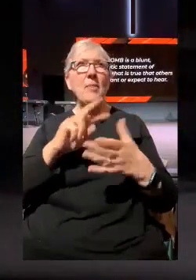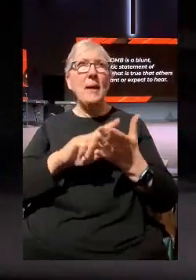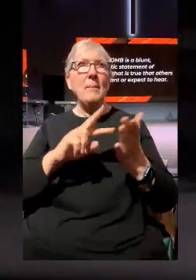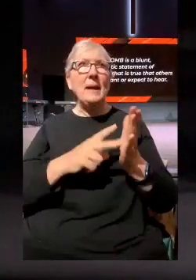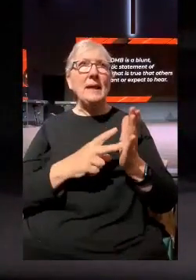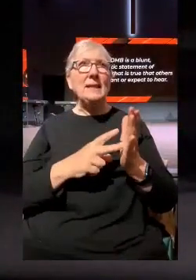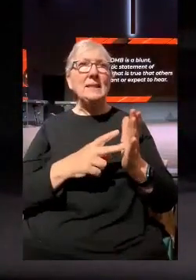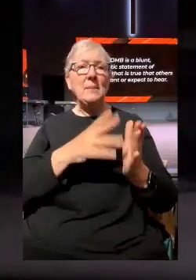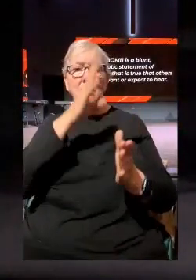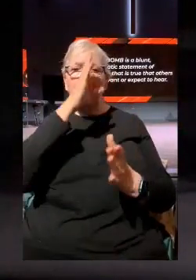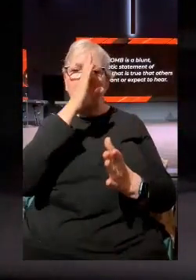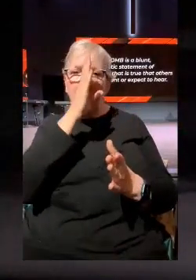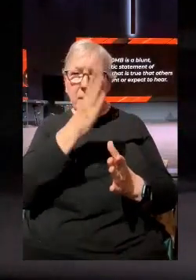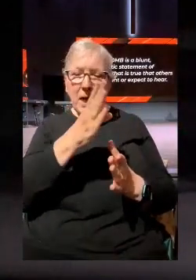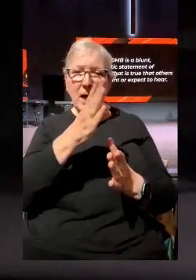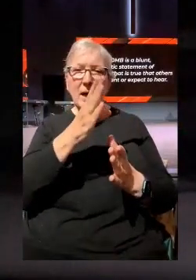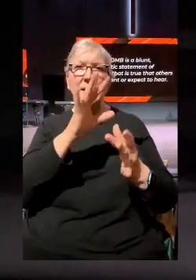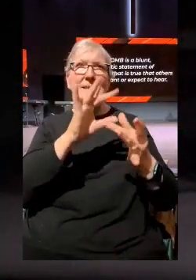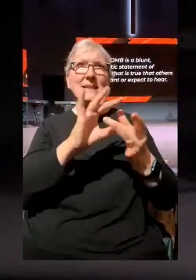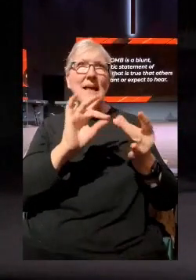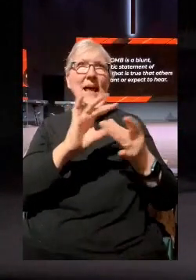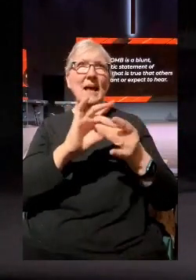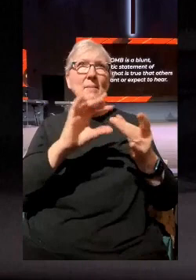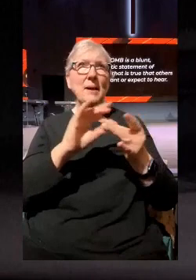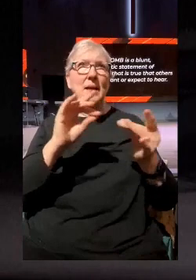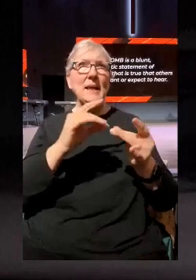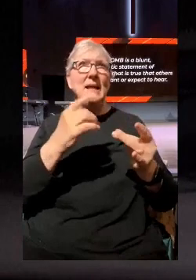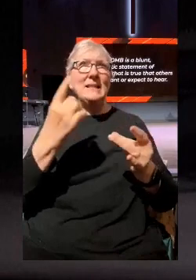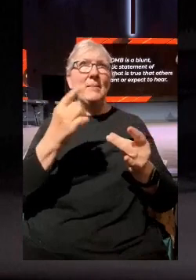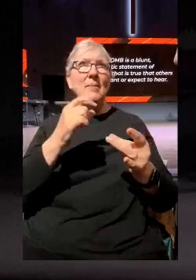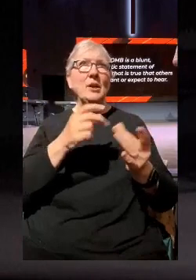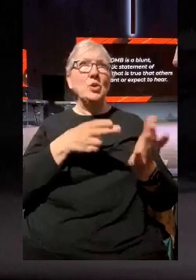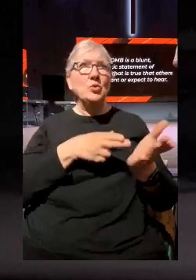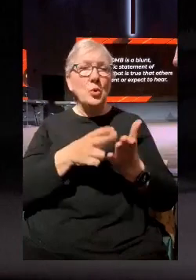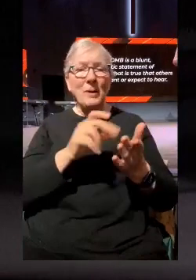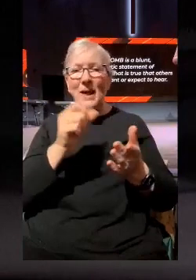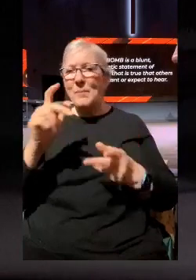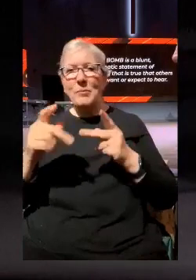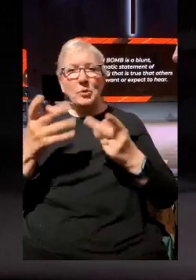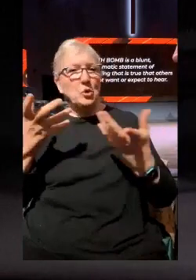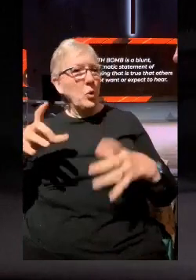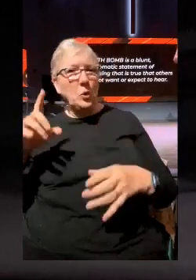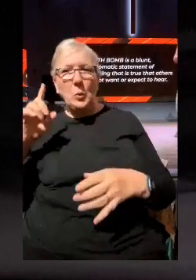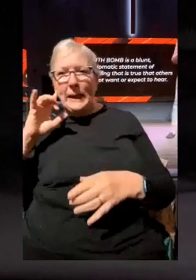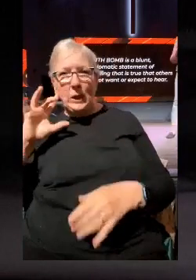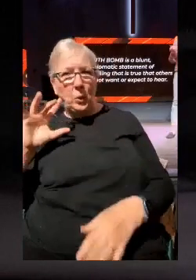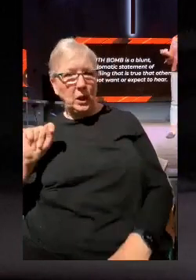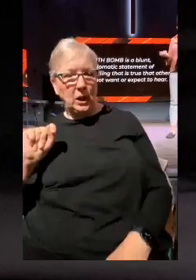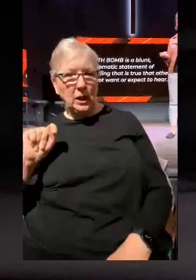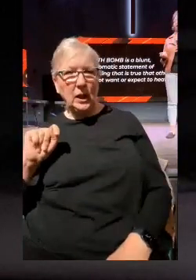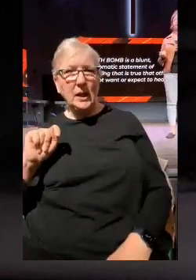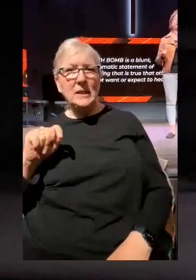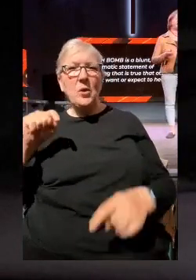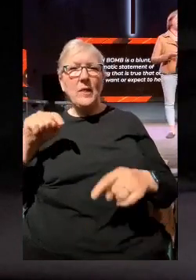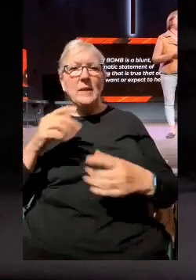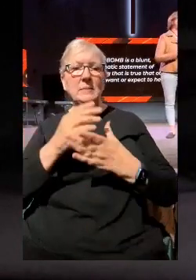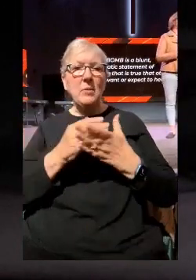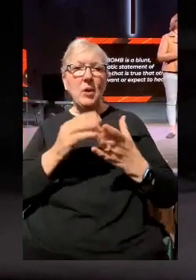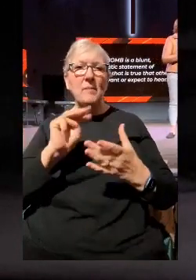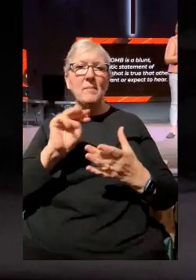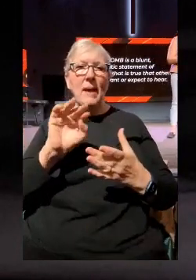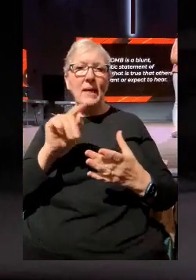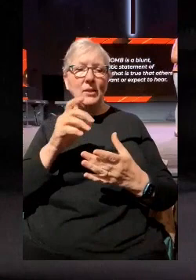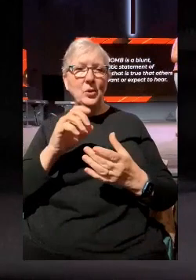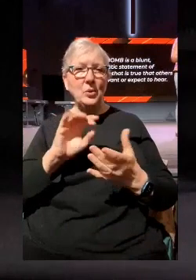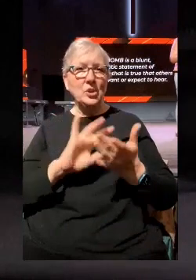that others may not want or expect to hear. We're in the section of Matthew where Jesus is tangling with the religious leaders of his